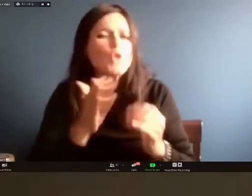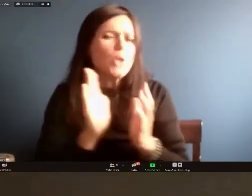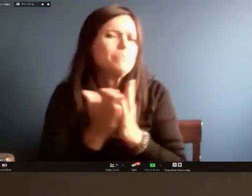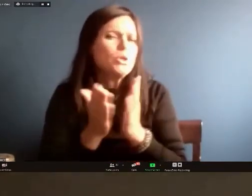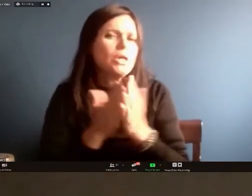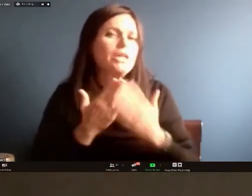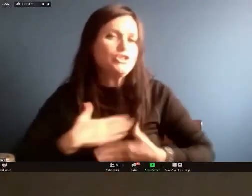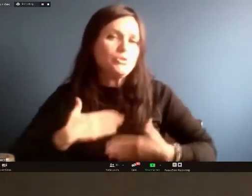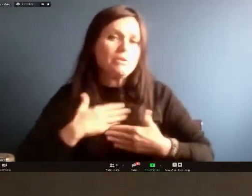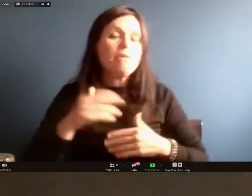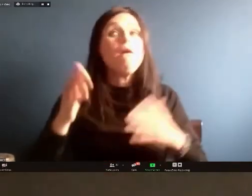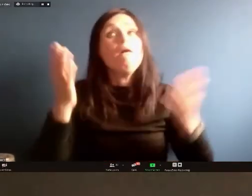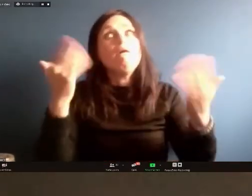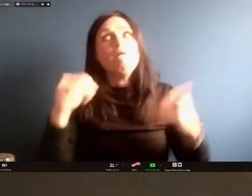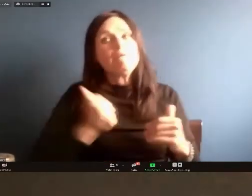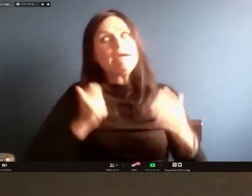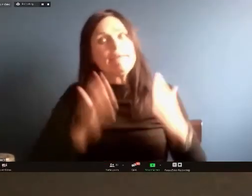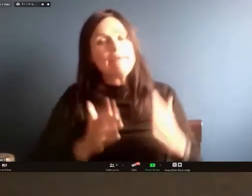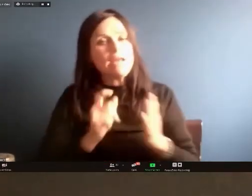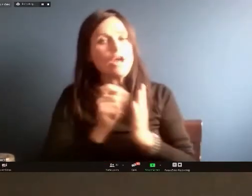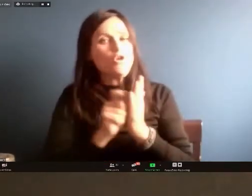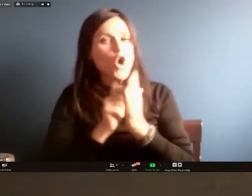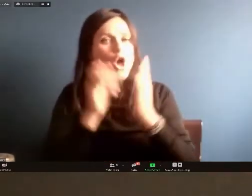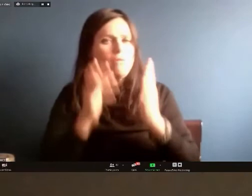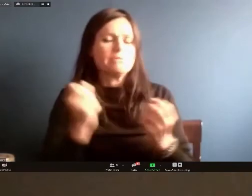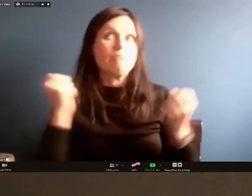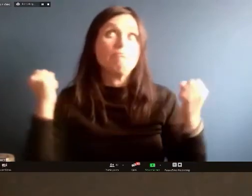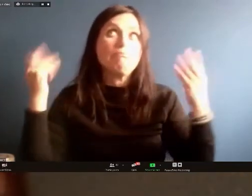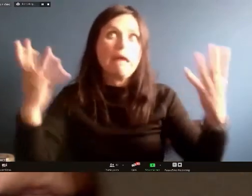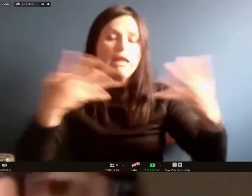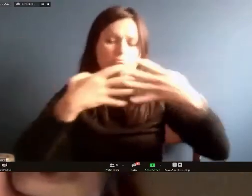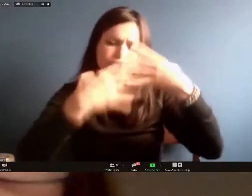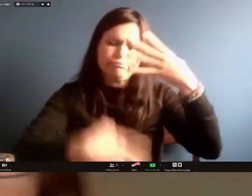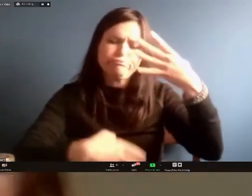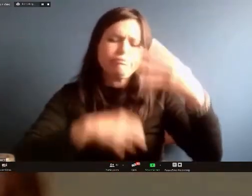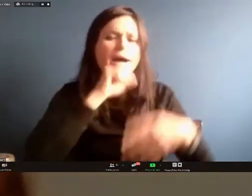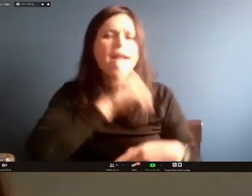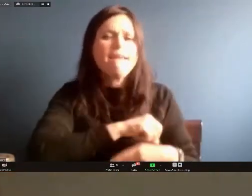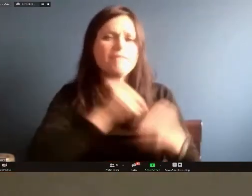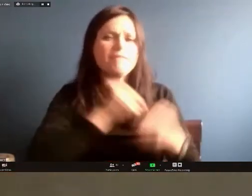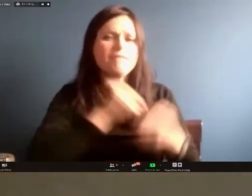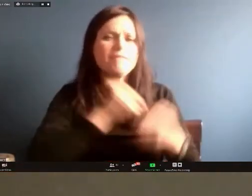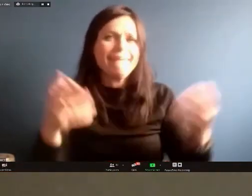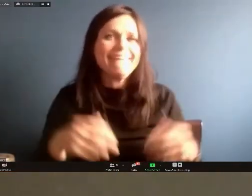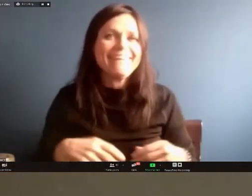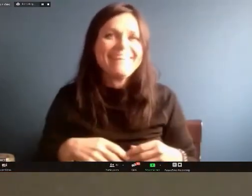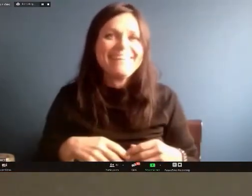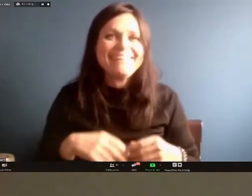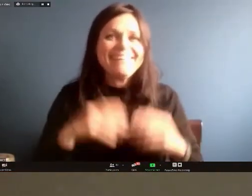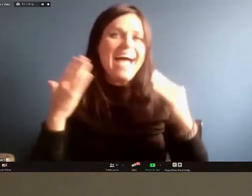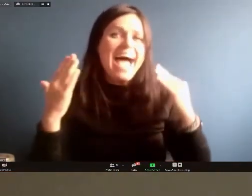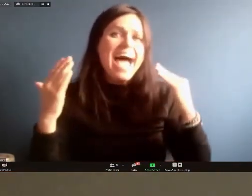Canadian authors, well, I have a lot of Canadian authors I love, both in the realm of, adult